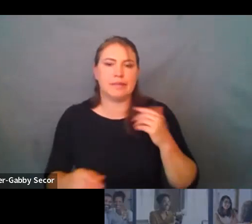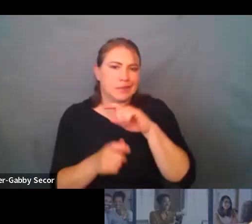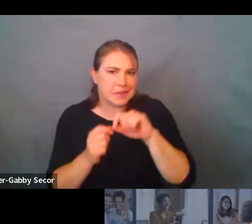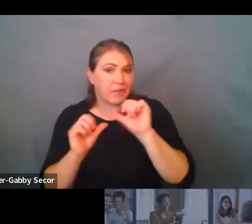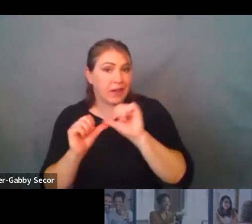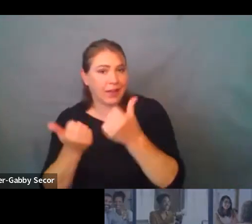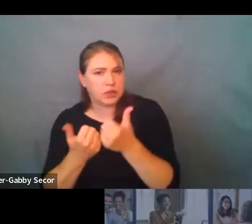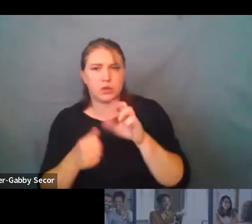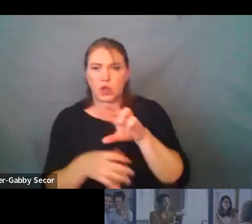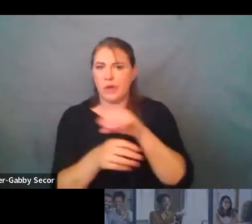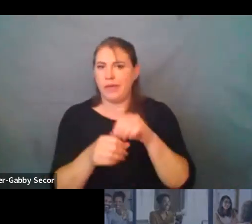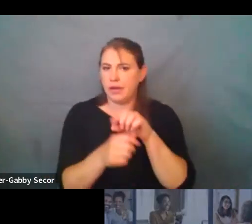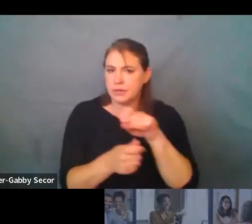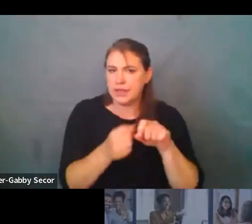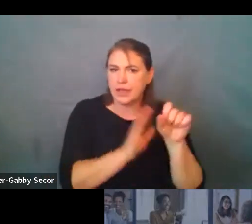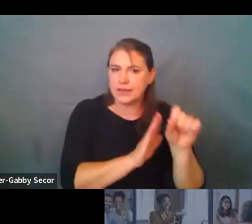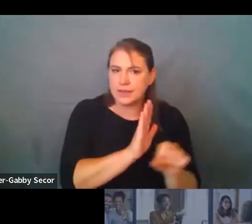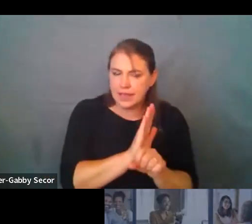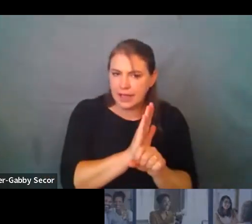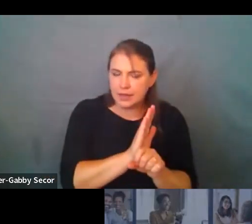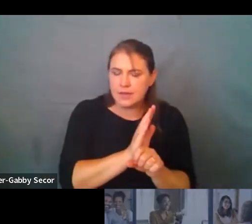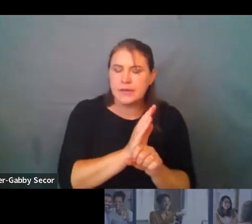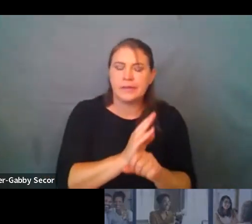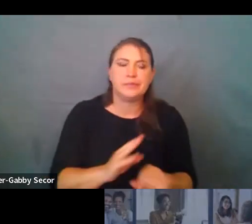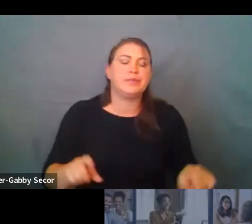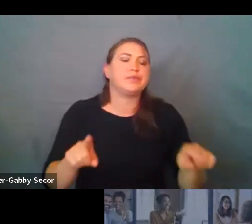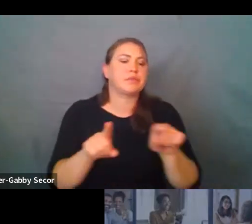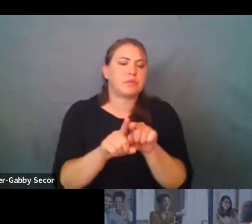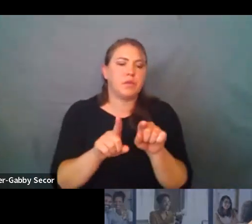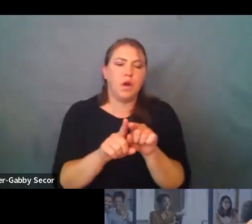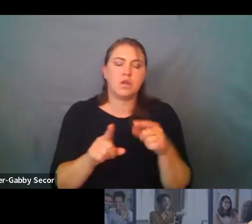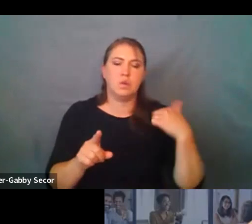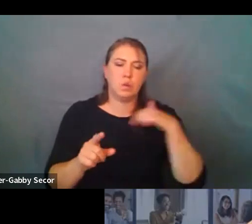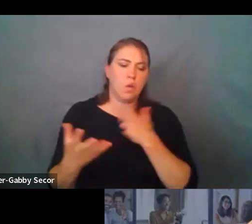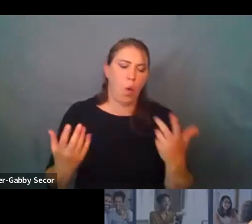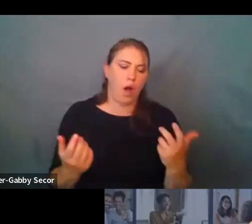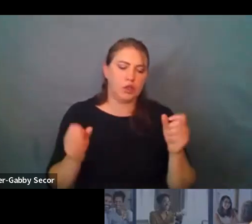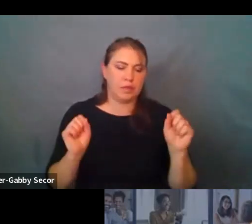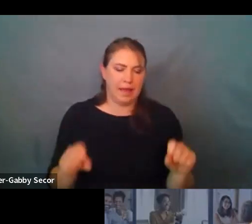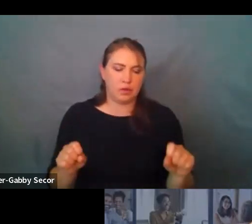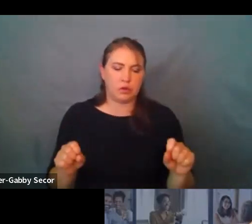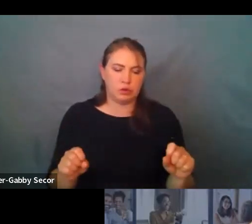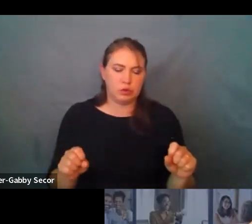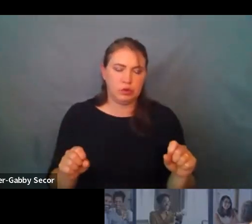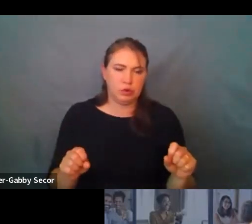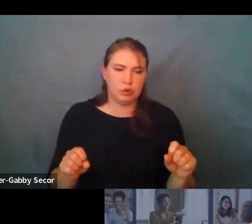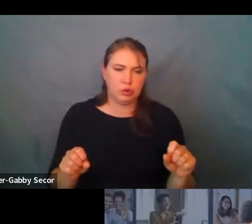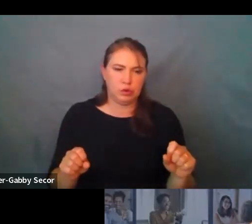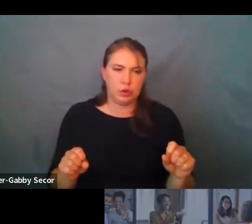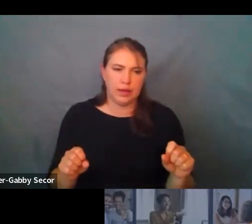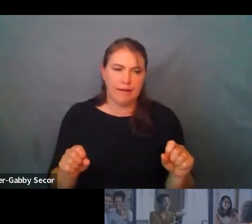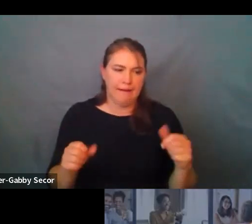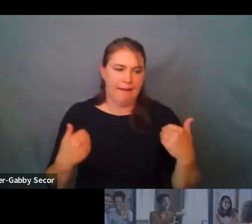I would say, in addition to that, just really being able to engage and tell their